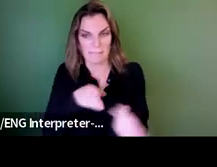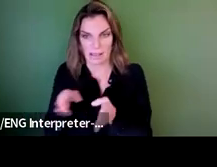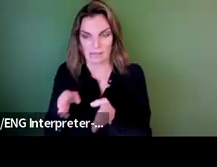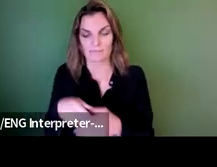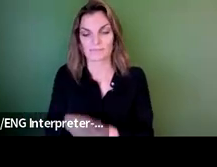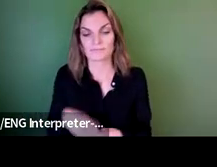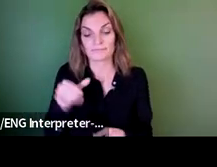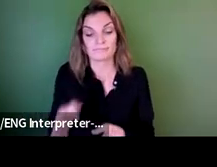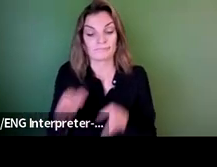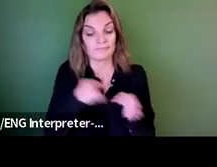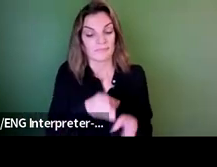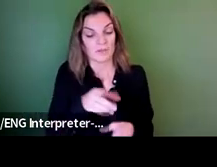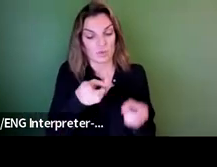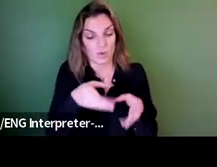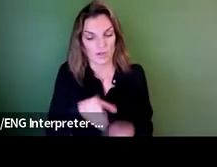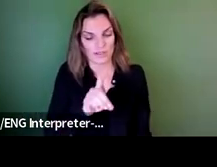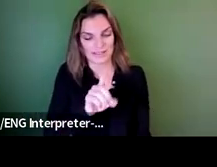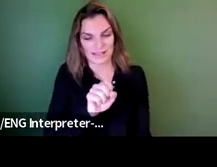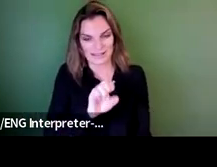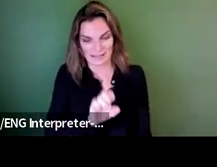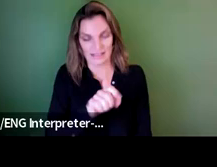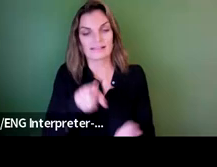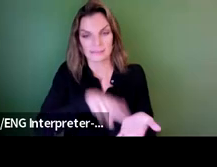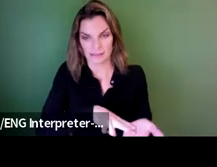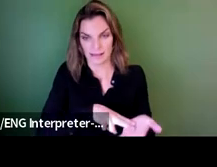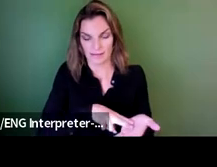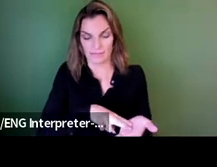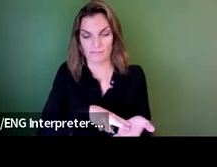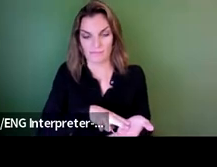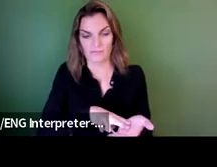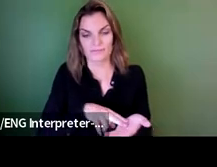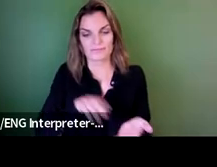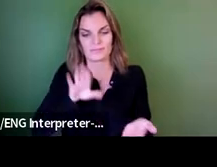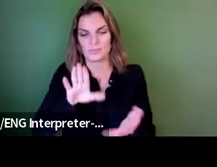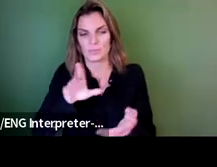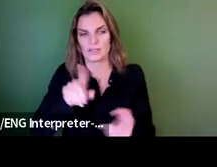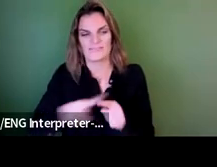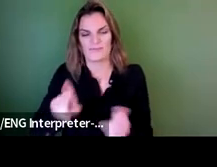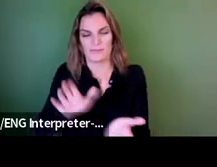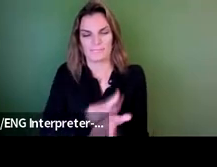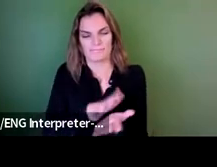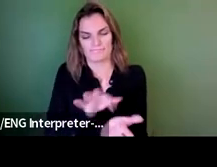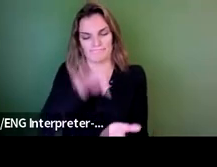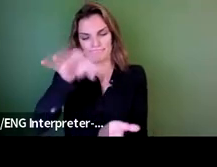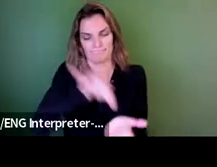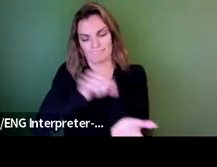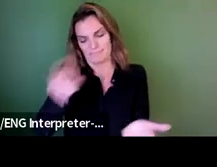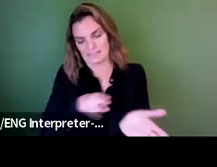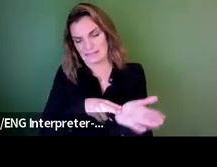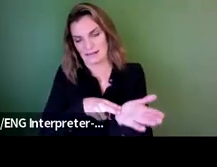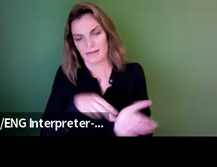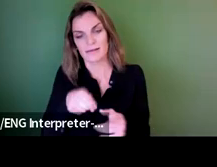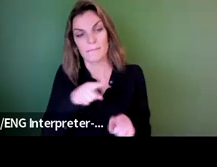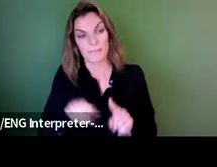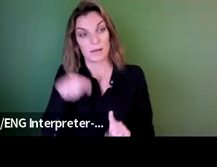also signs. They sign a different section of the state plan, but they are signing to implement the state